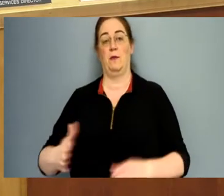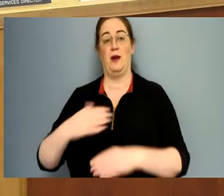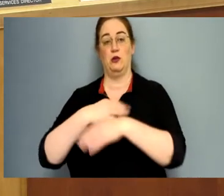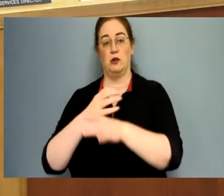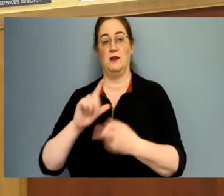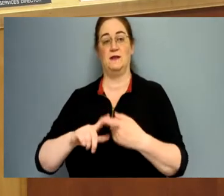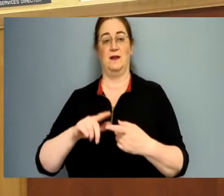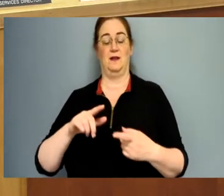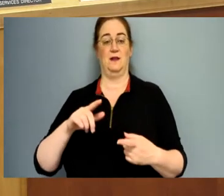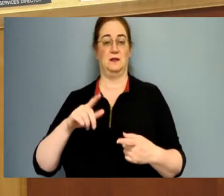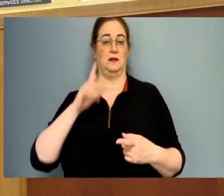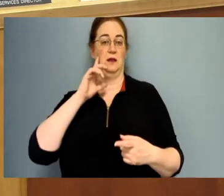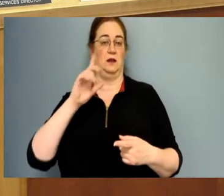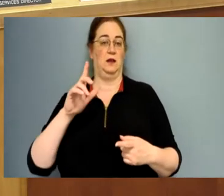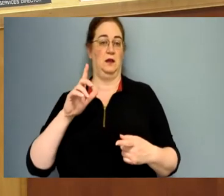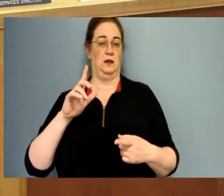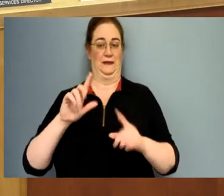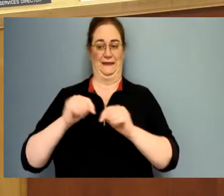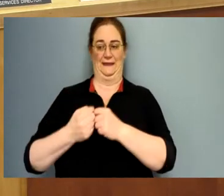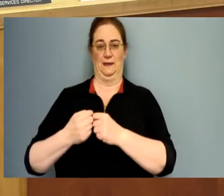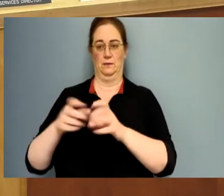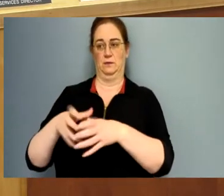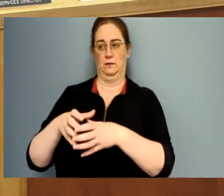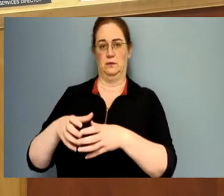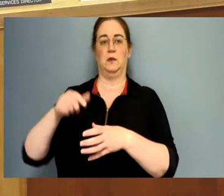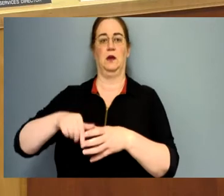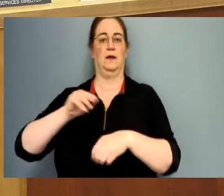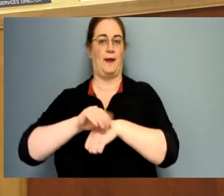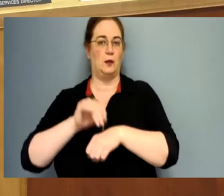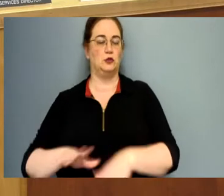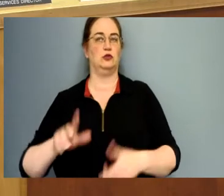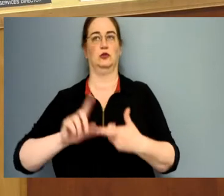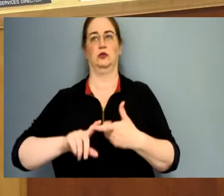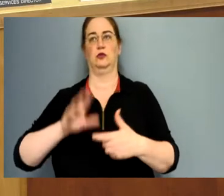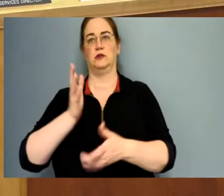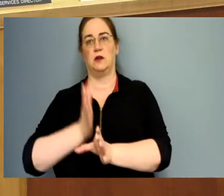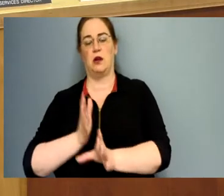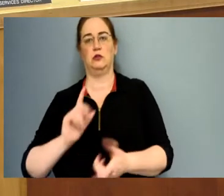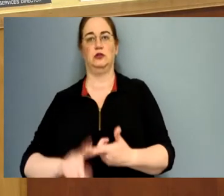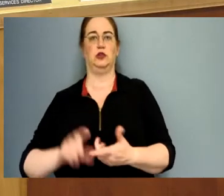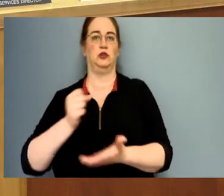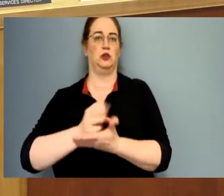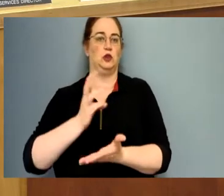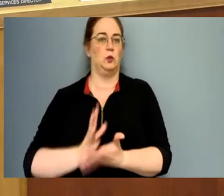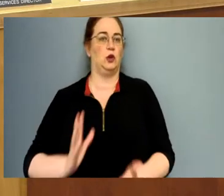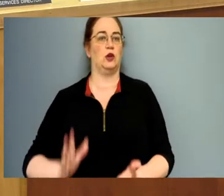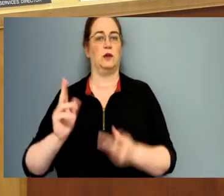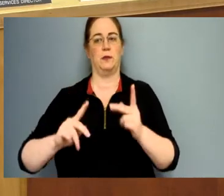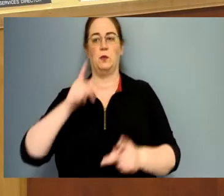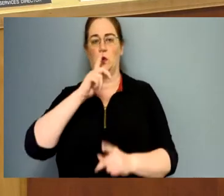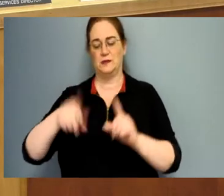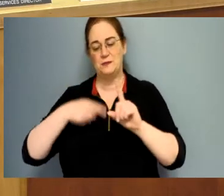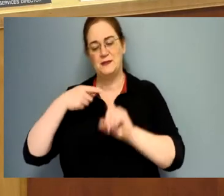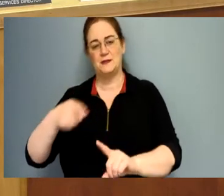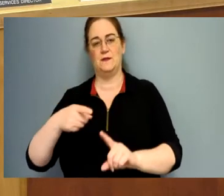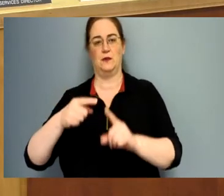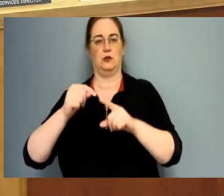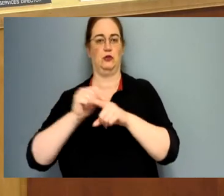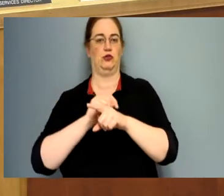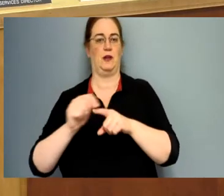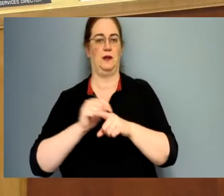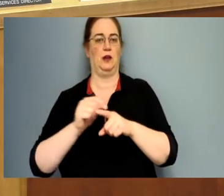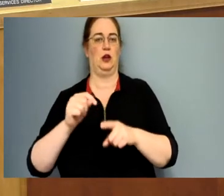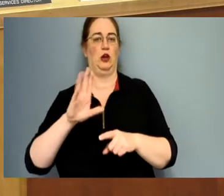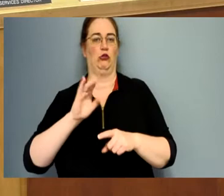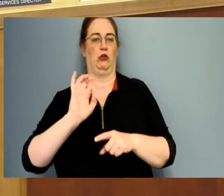Flight Response Team. That's a team that's made up of counselors, psychologists, social workers, and people who are specifically trained in critical incidents